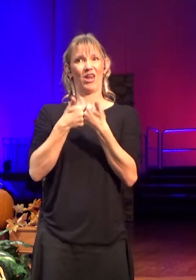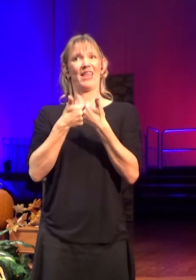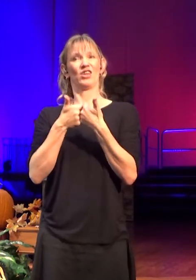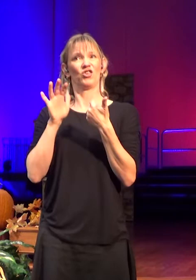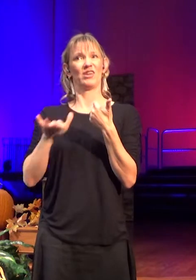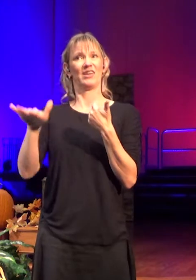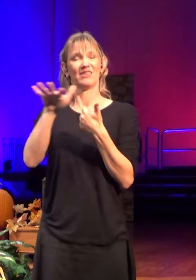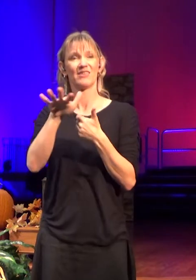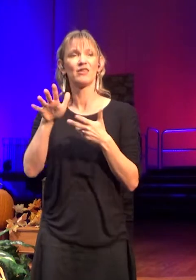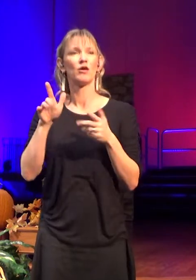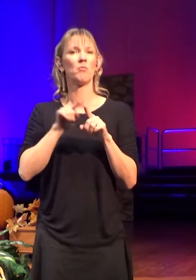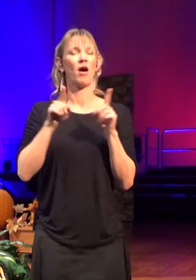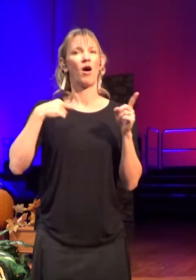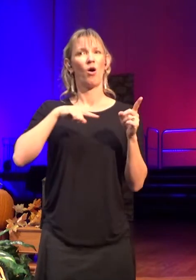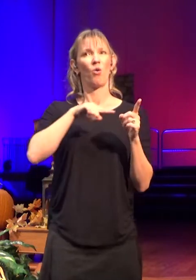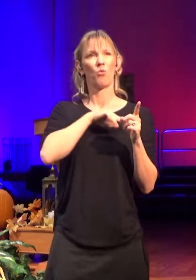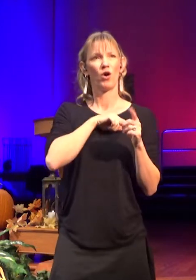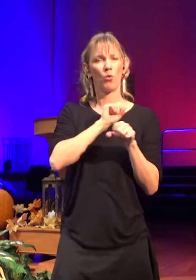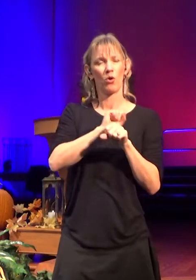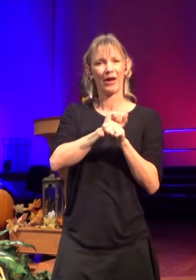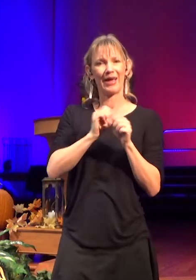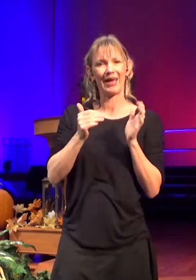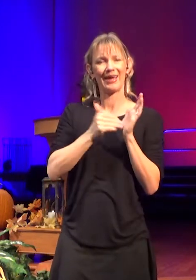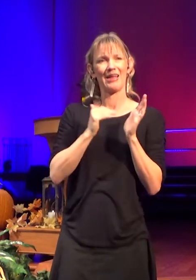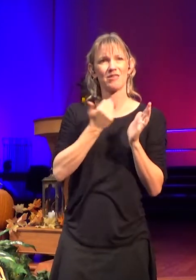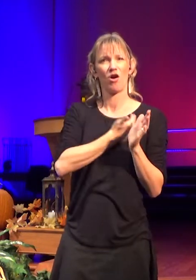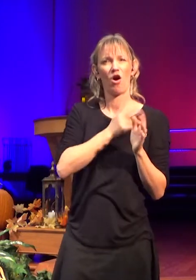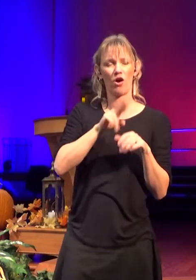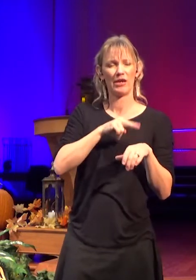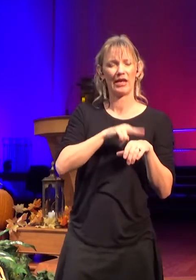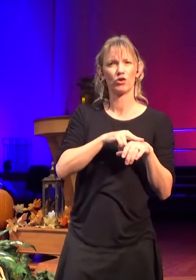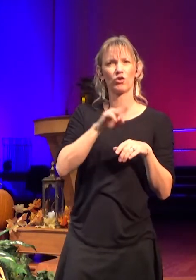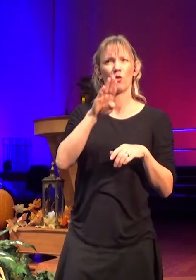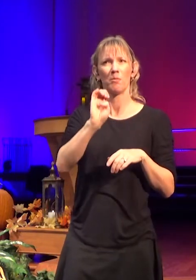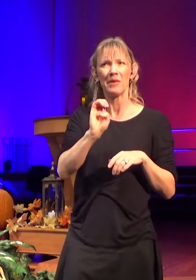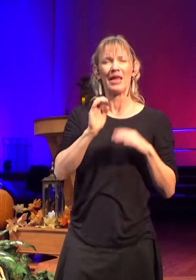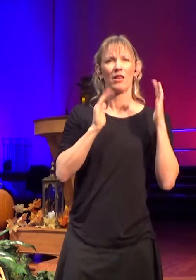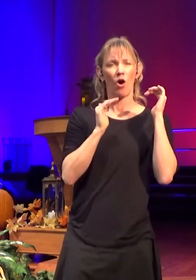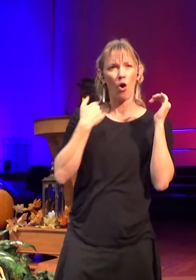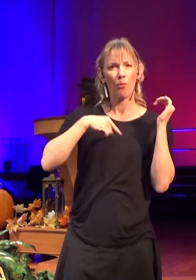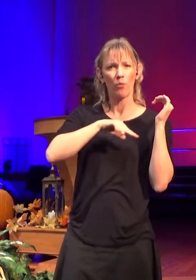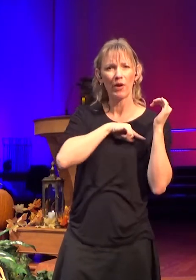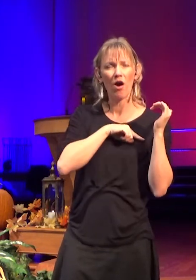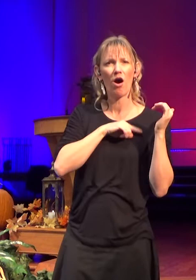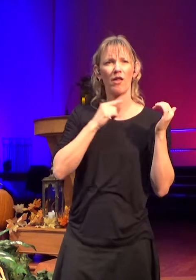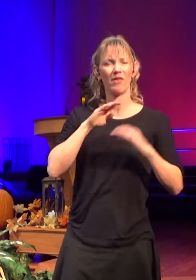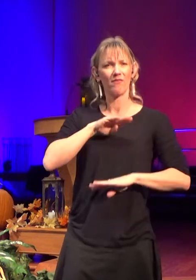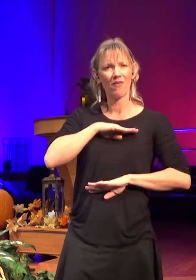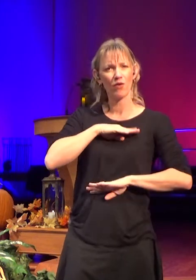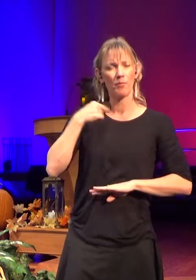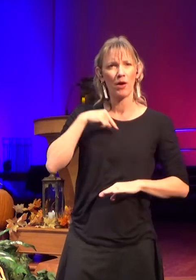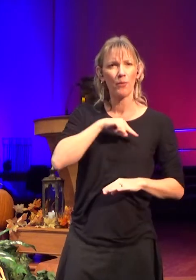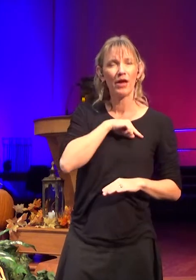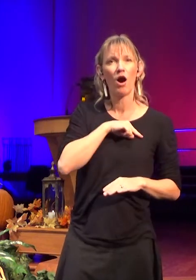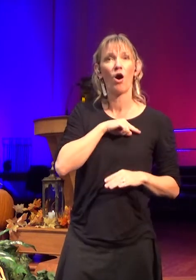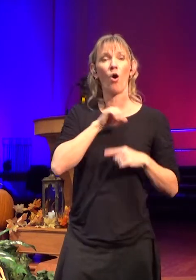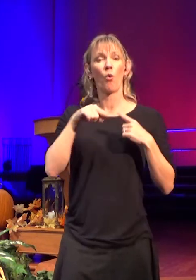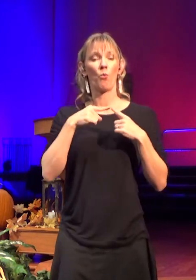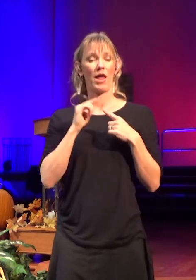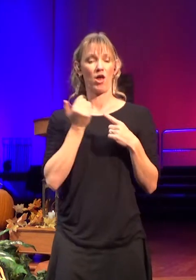around us, we're working against our own nature. Our nature to be the happiness that we are, to be the fulfillment that we are, to be the hope that we